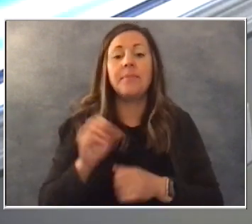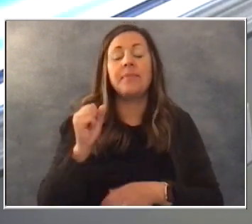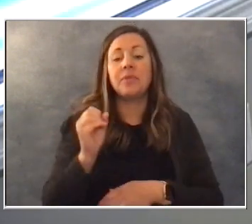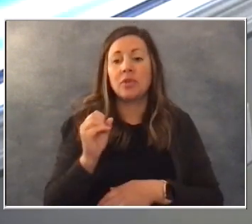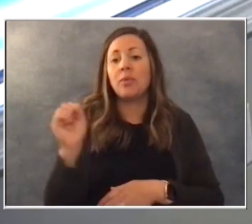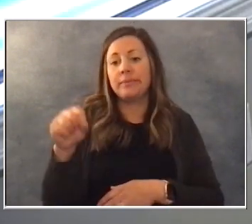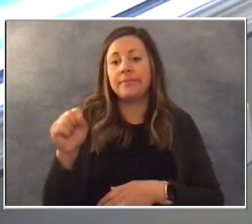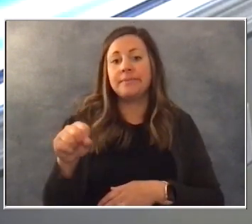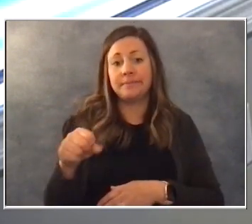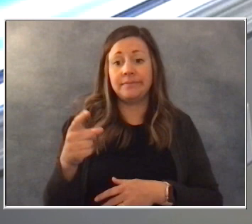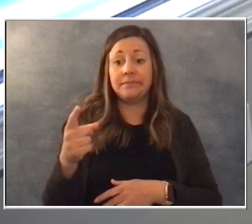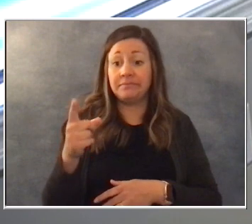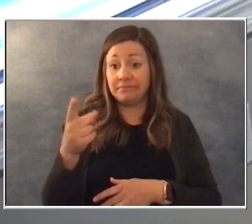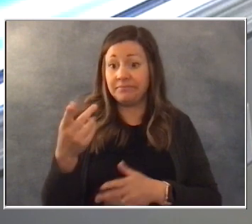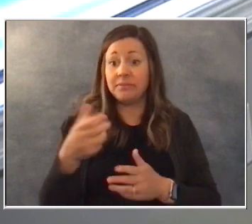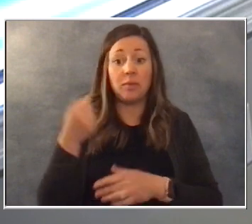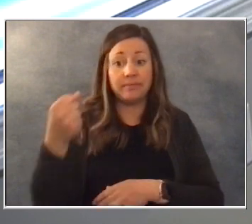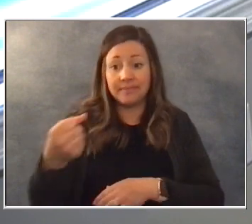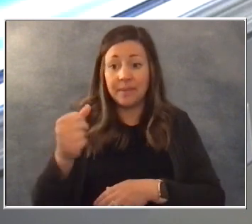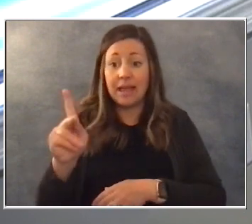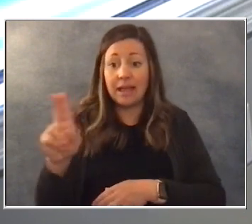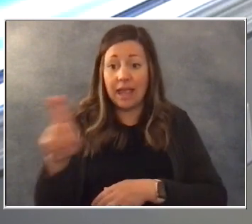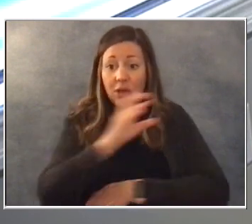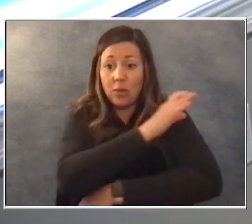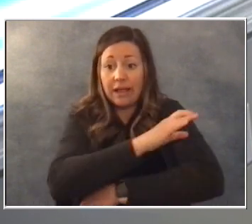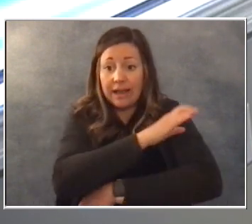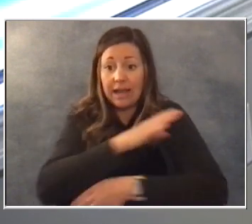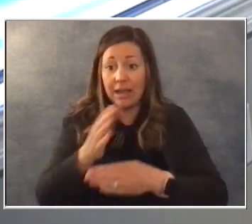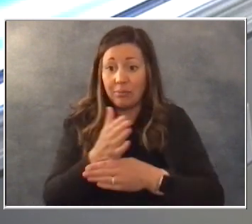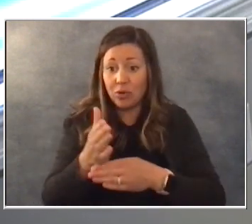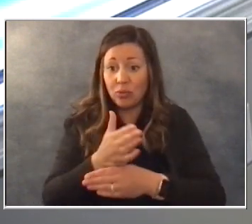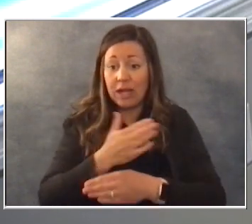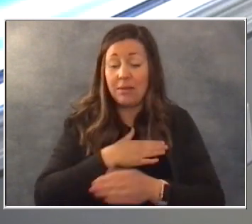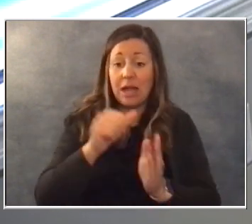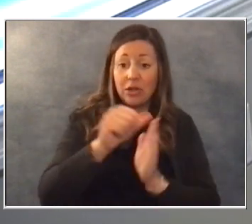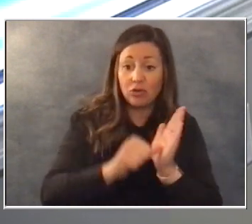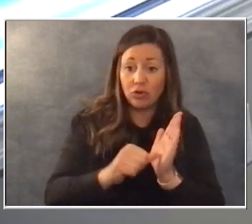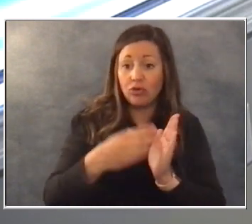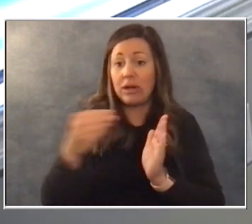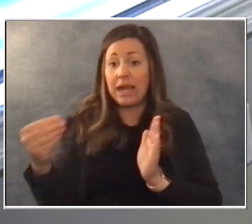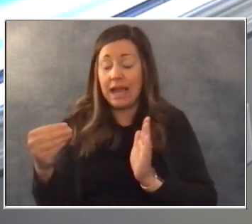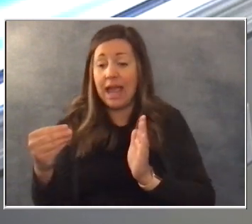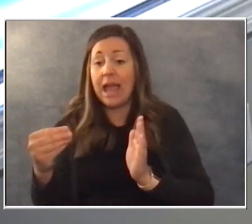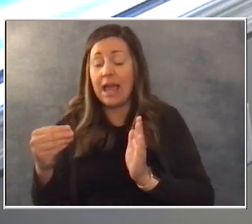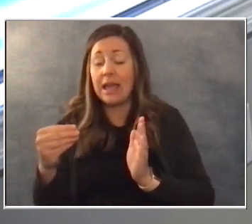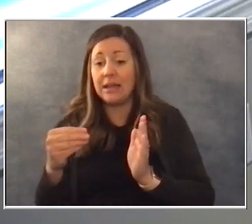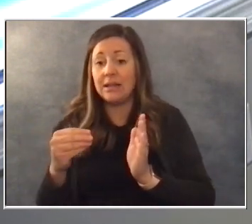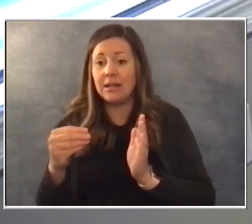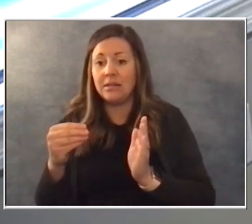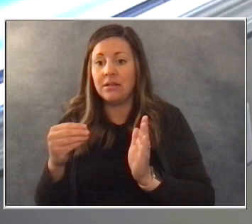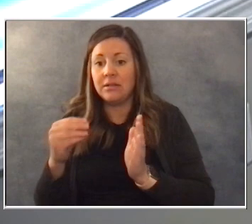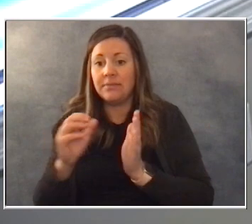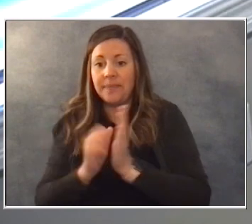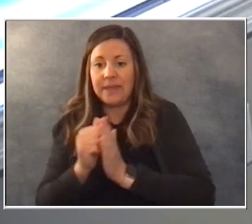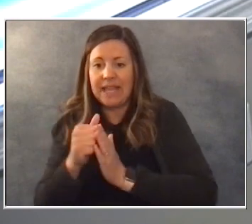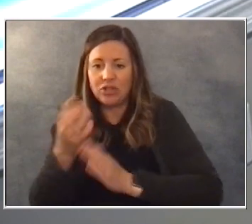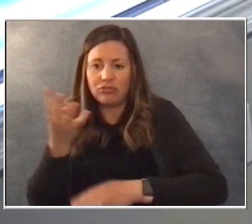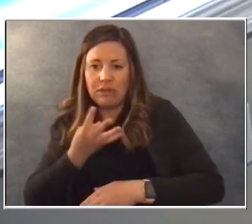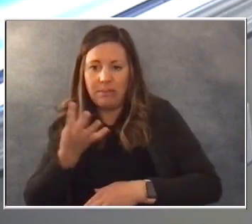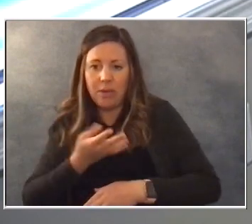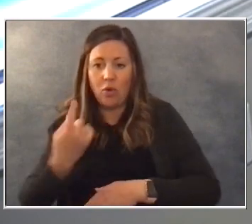They fit me in at the KU clinic in between my surgery and cancer, and we were able to successfully